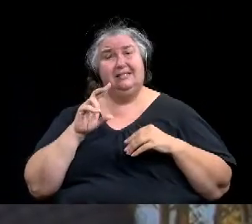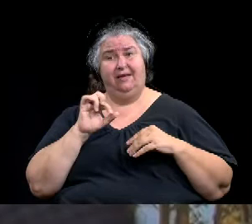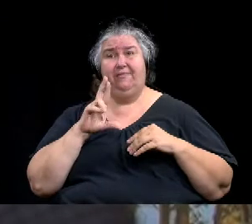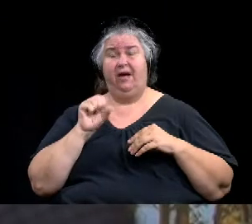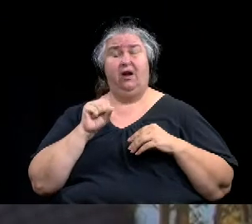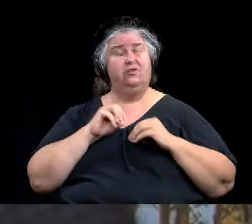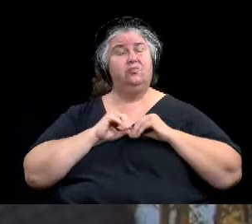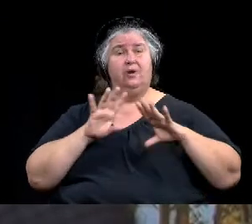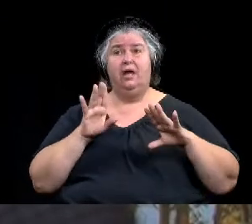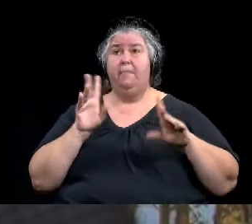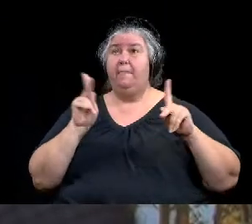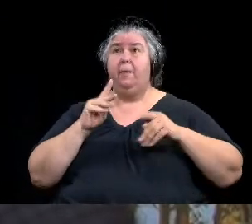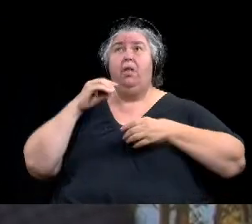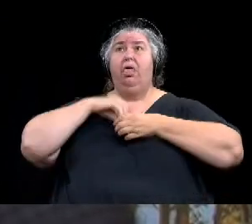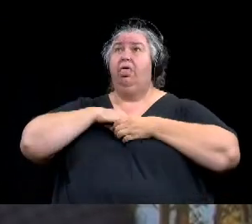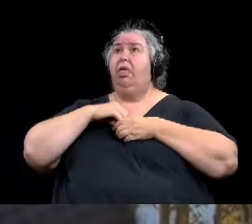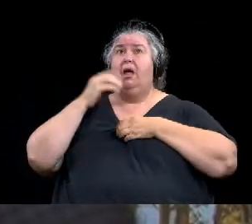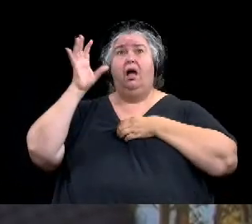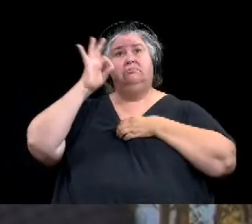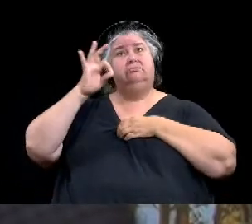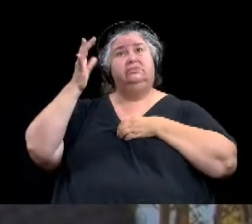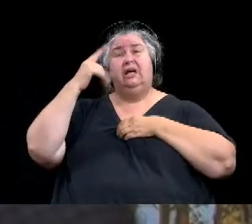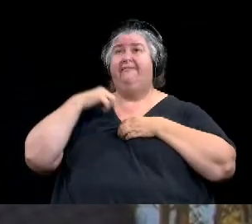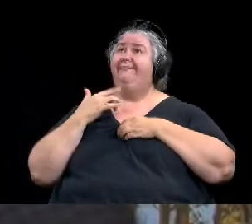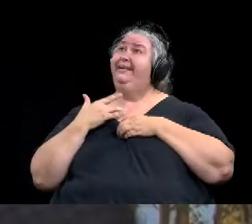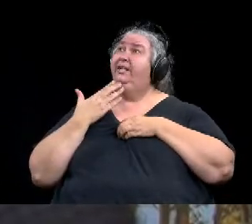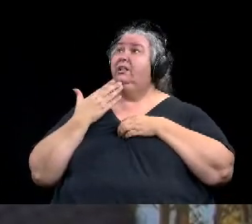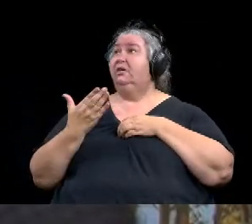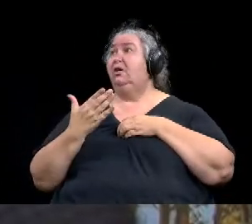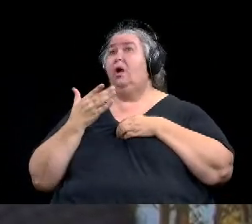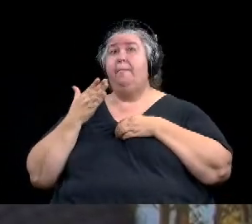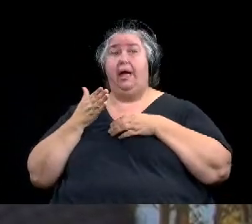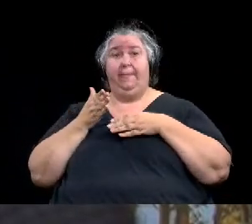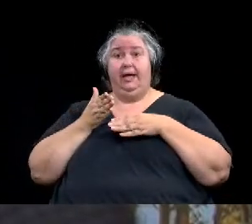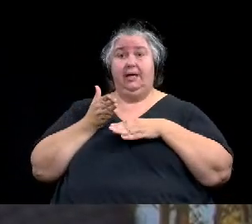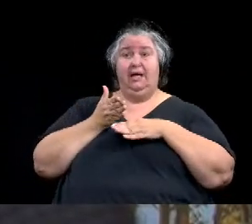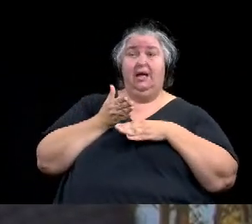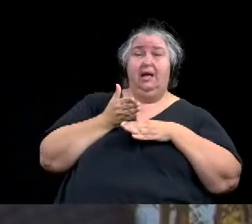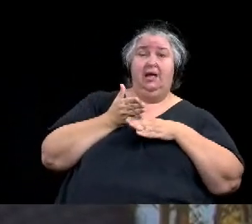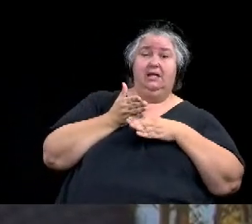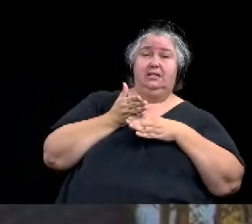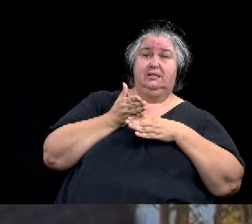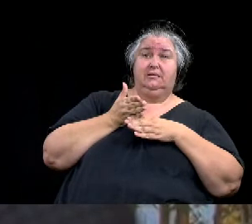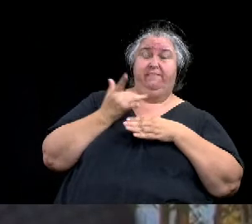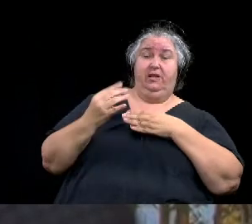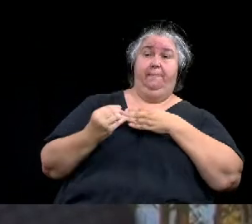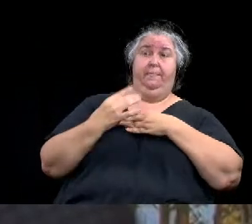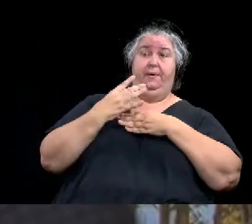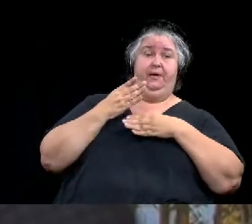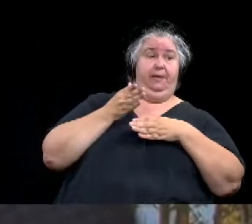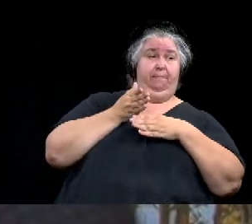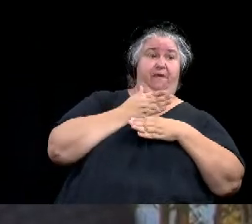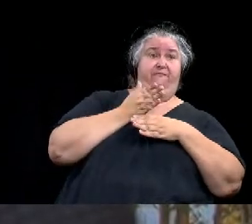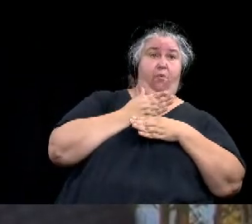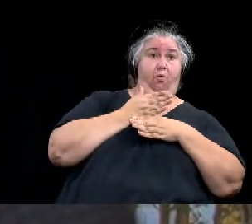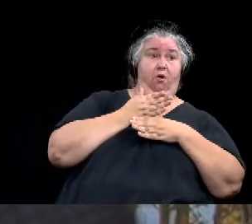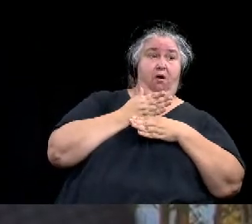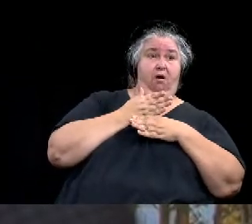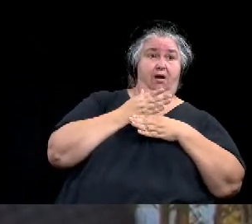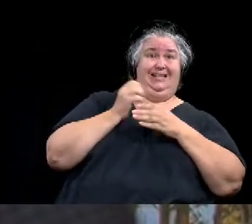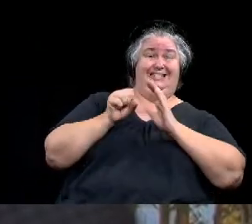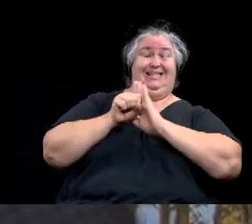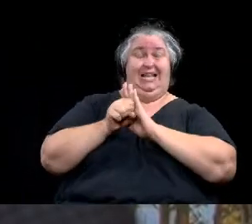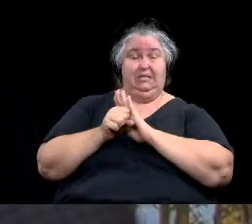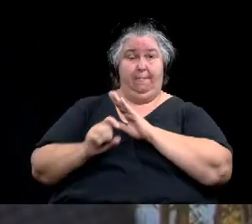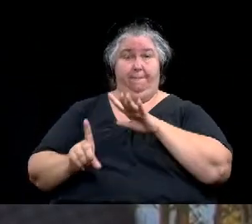who don't know they are sick. They may be in the period before they begin experiencing symptoms, or they may be among those who never develop symptoms.